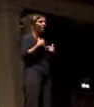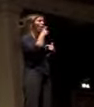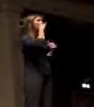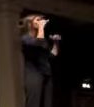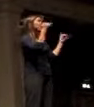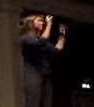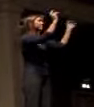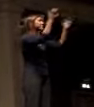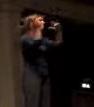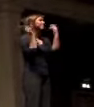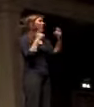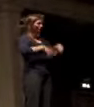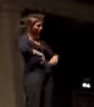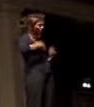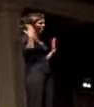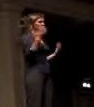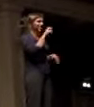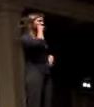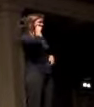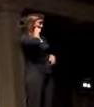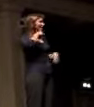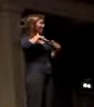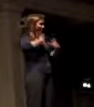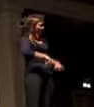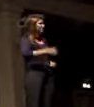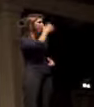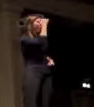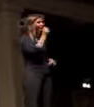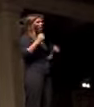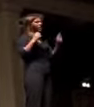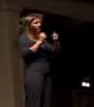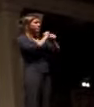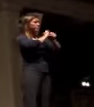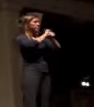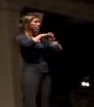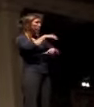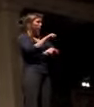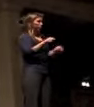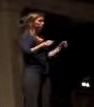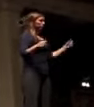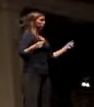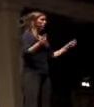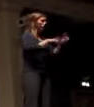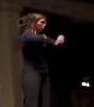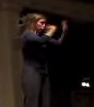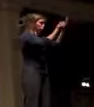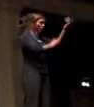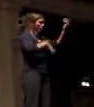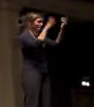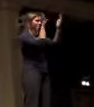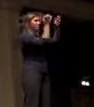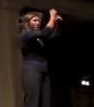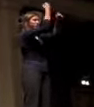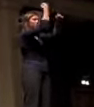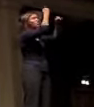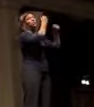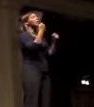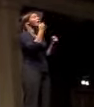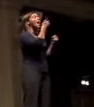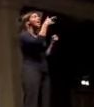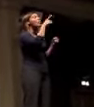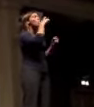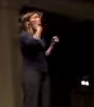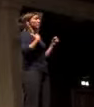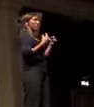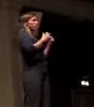purpose, and jiggle my way to victory, because I am beautiful. This is for the fat kids everywhere, or anyone who's ever been made fun of for the way they look,